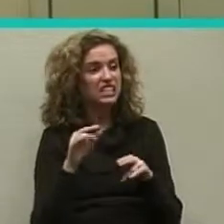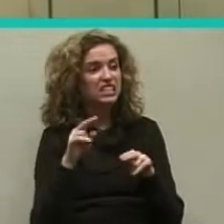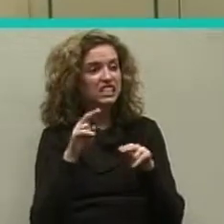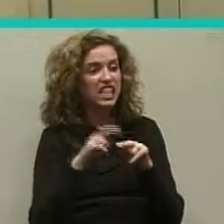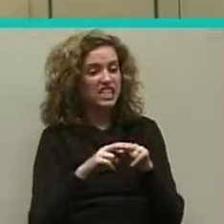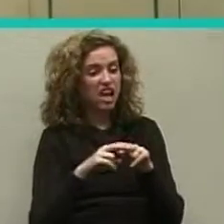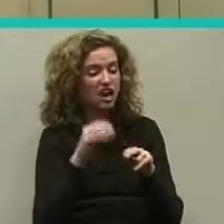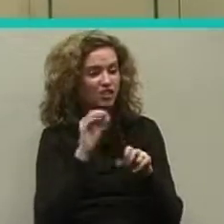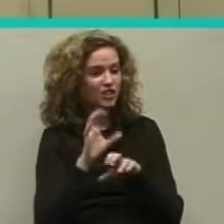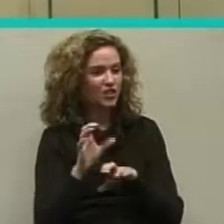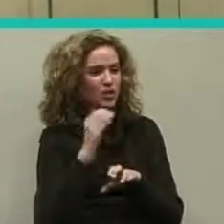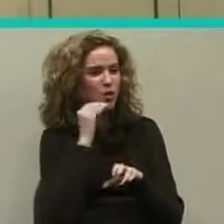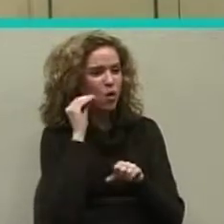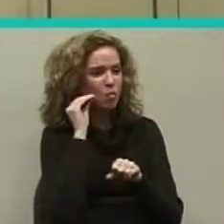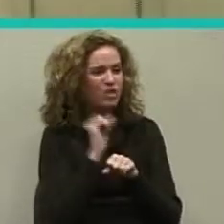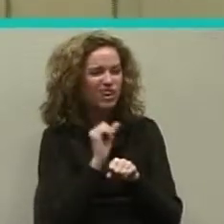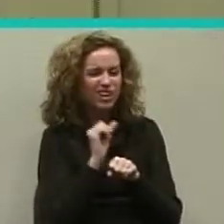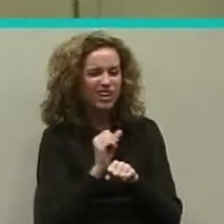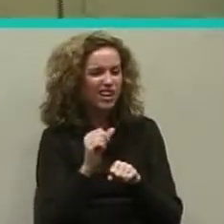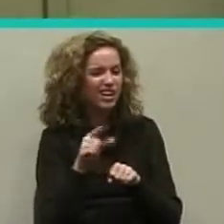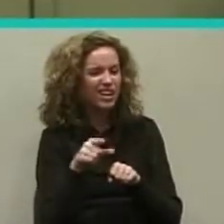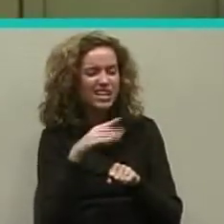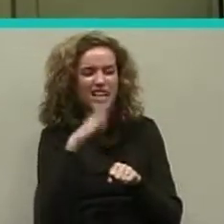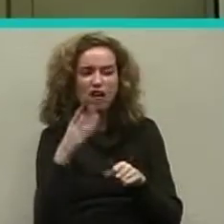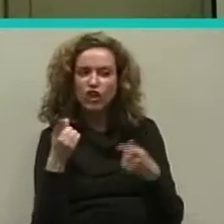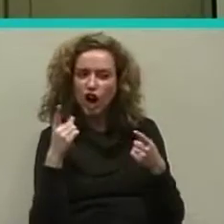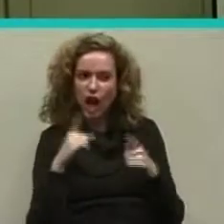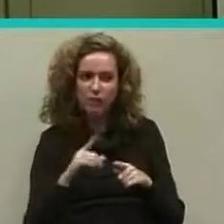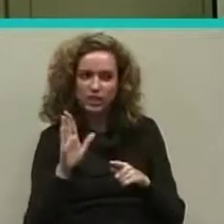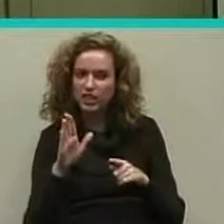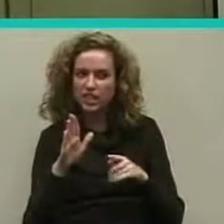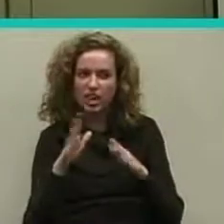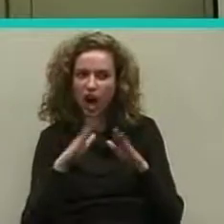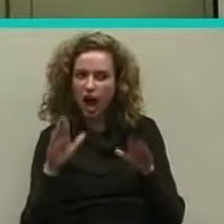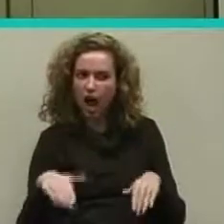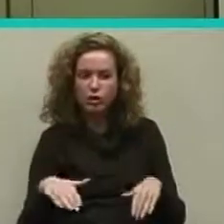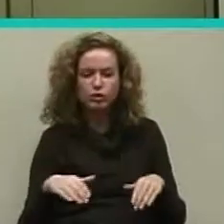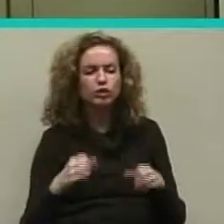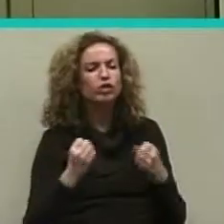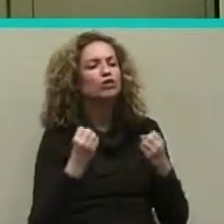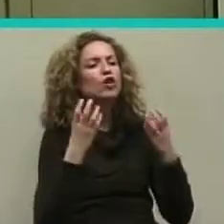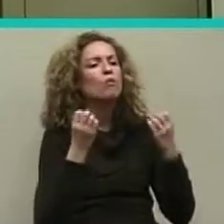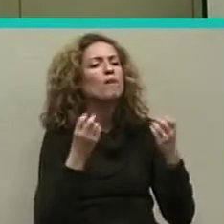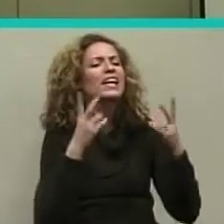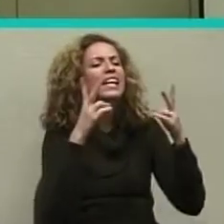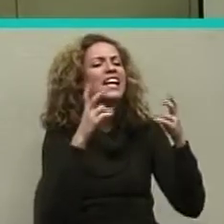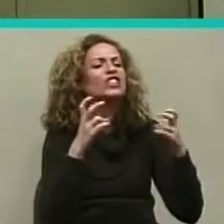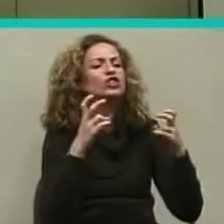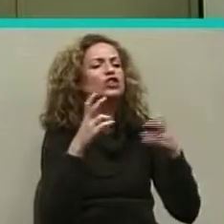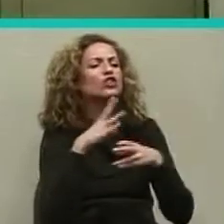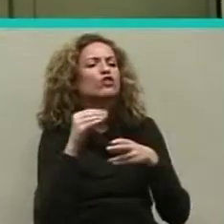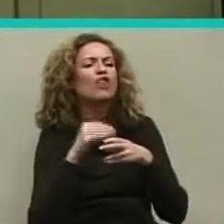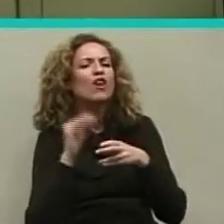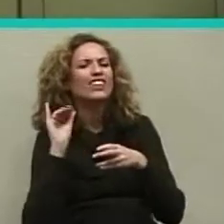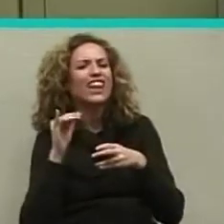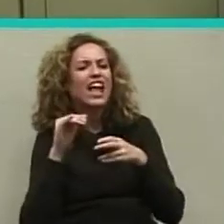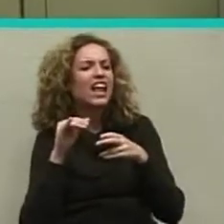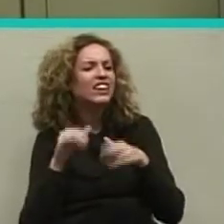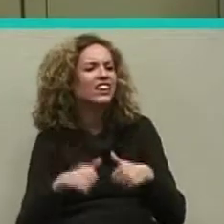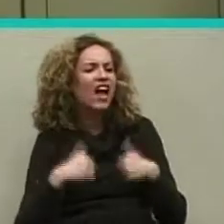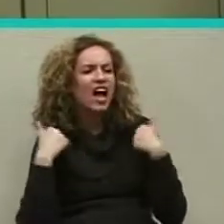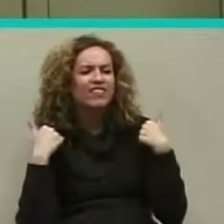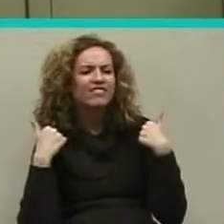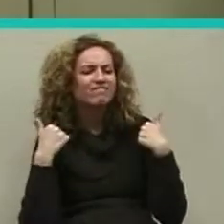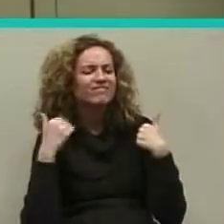Right? That isn't, you know, there are so many other issues going on in my life right now that if that would hit the radar, I would be happy. It's not going to